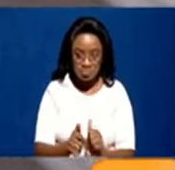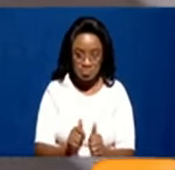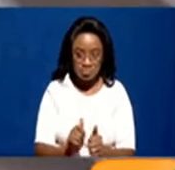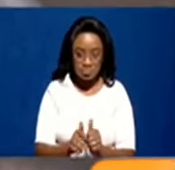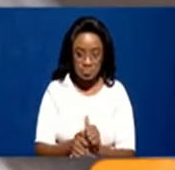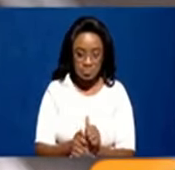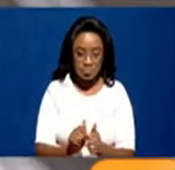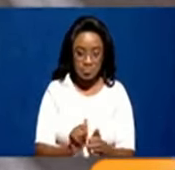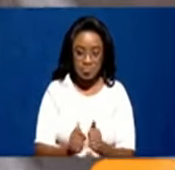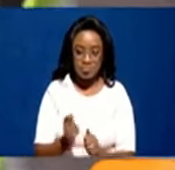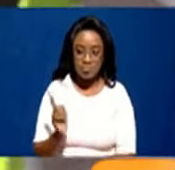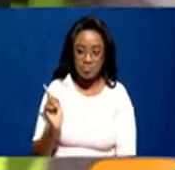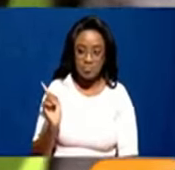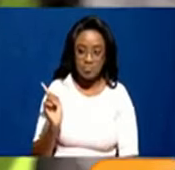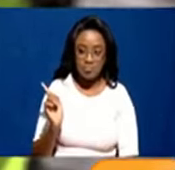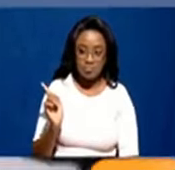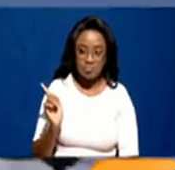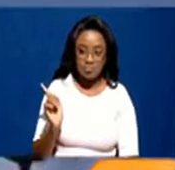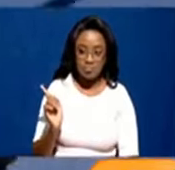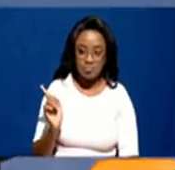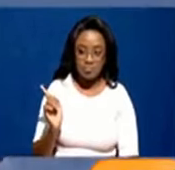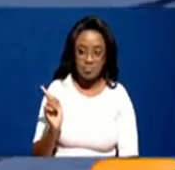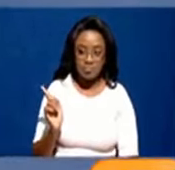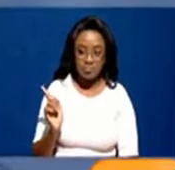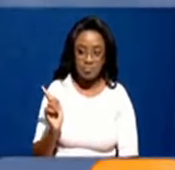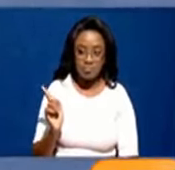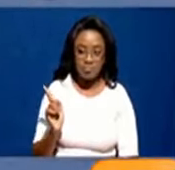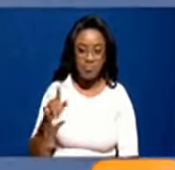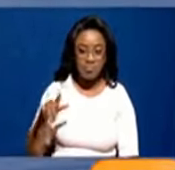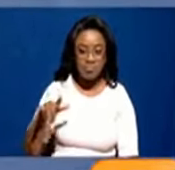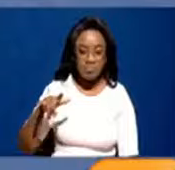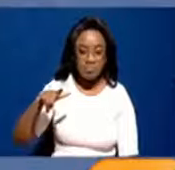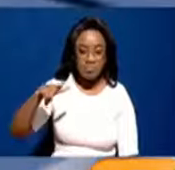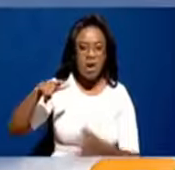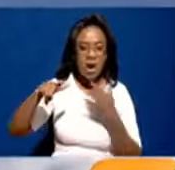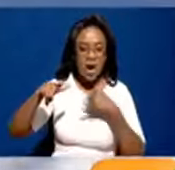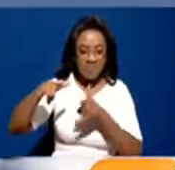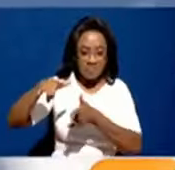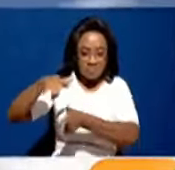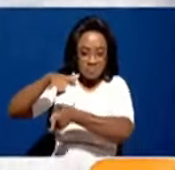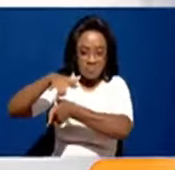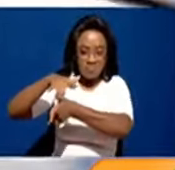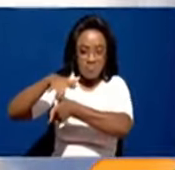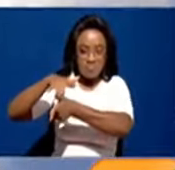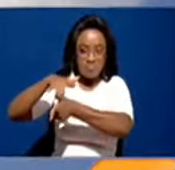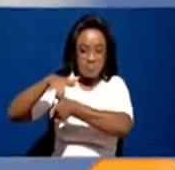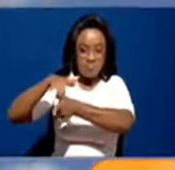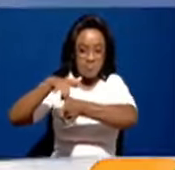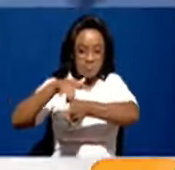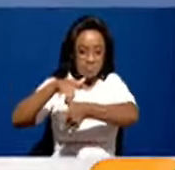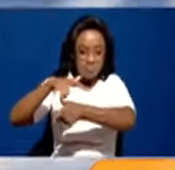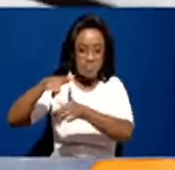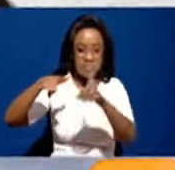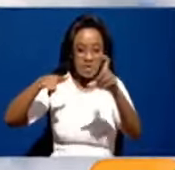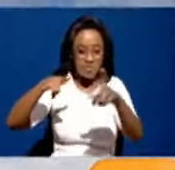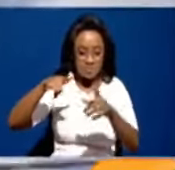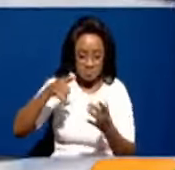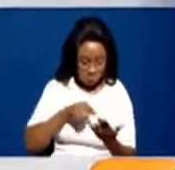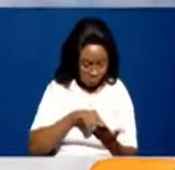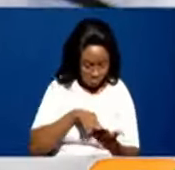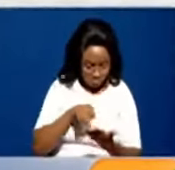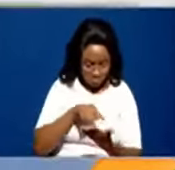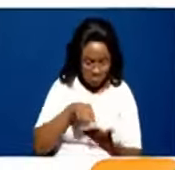from the ground. The route taken is recorded by a camera, and the controller can see the image from their command